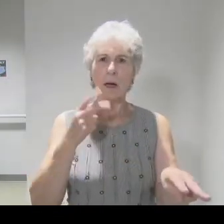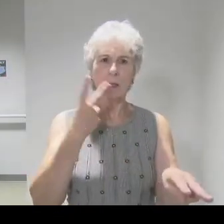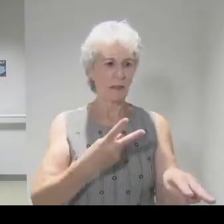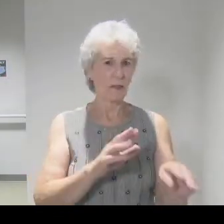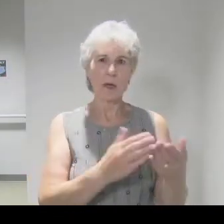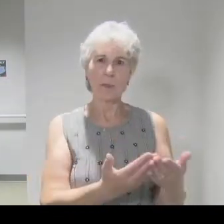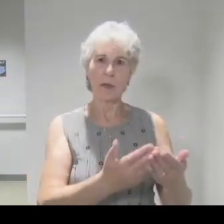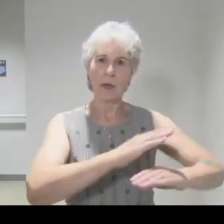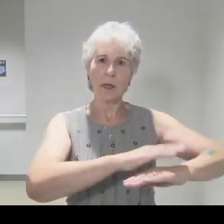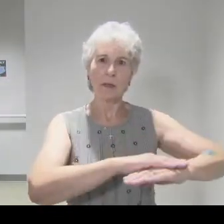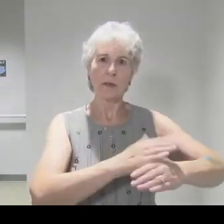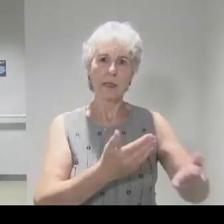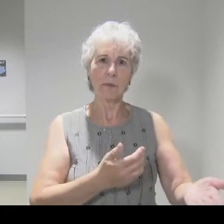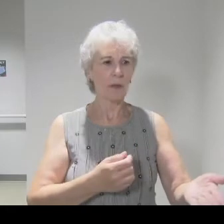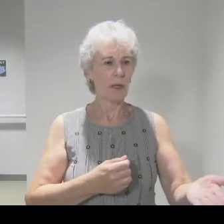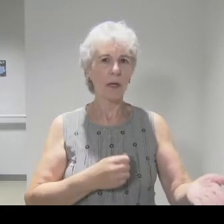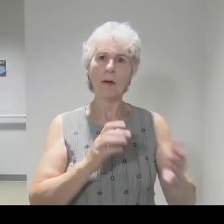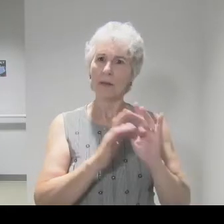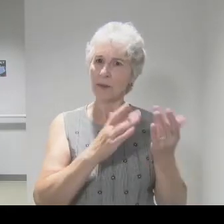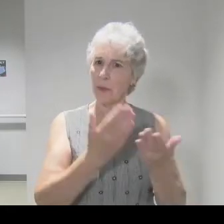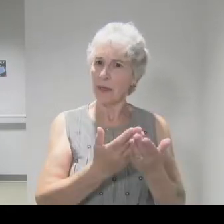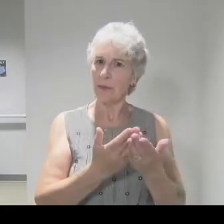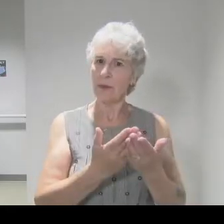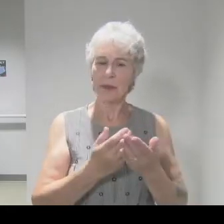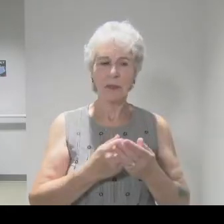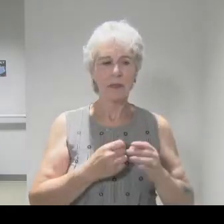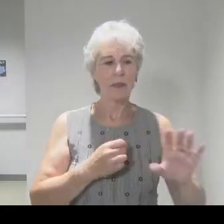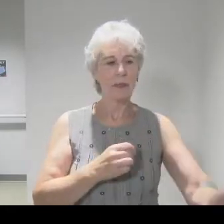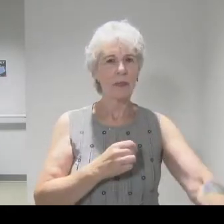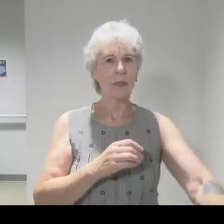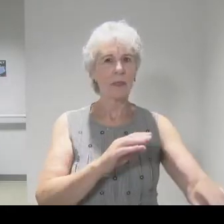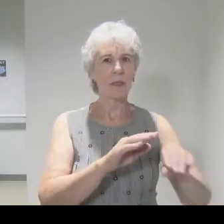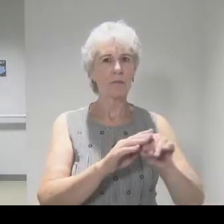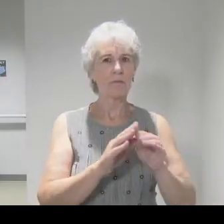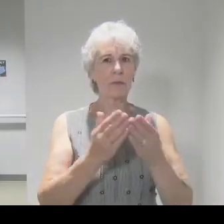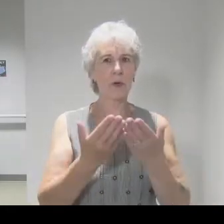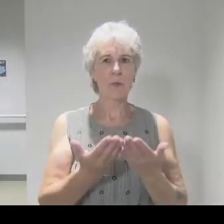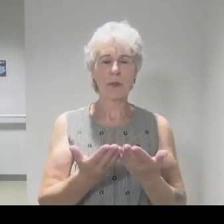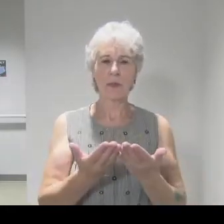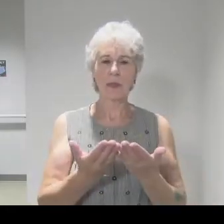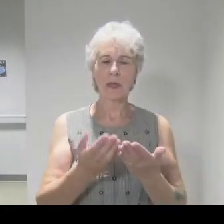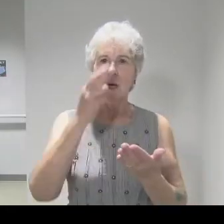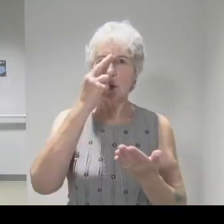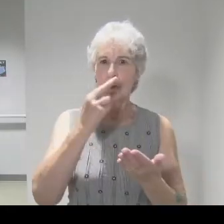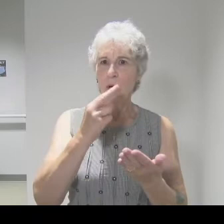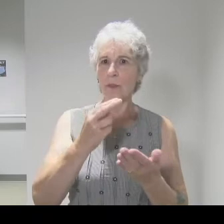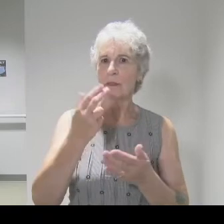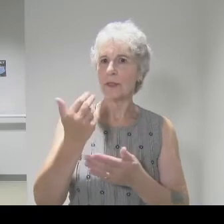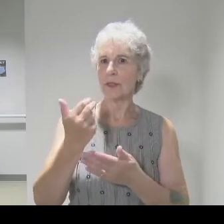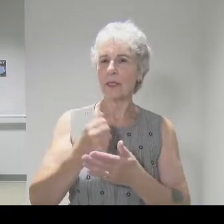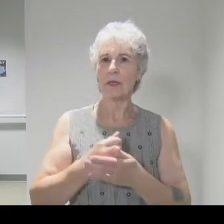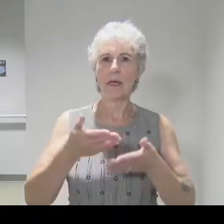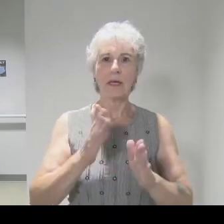because his mother was a Christian, and it was a Bible. And he went to it, and he opened it to Romans chapter 13, verse 13, which says,